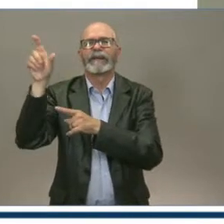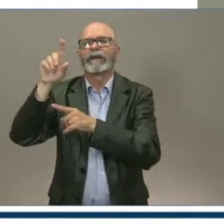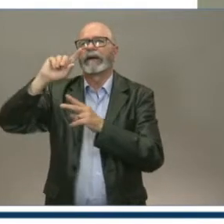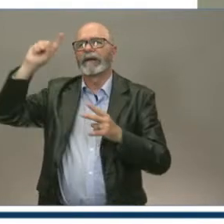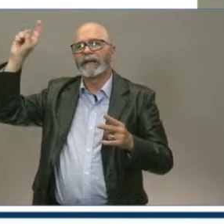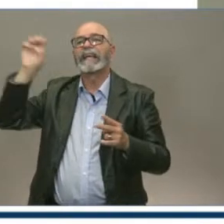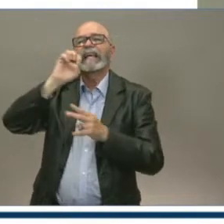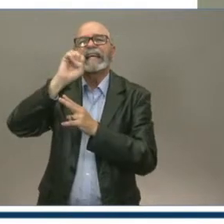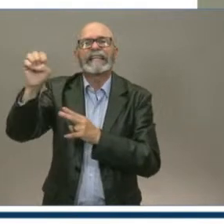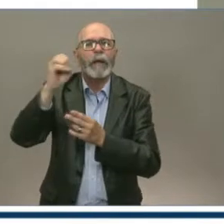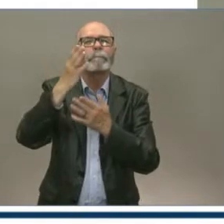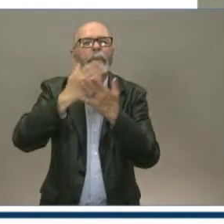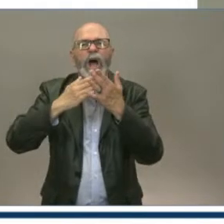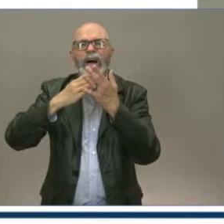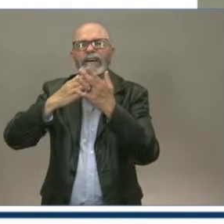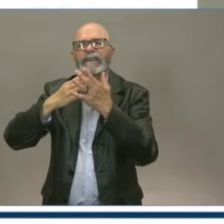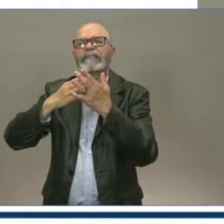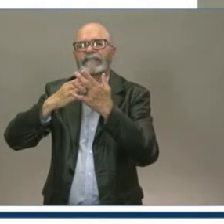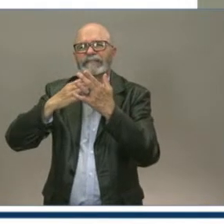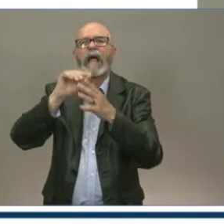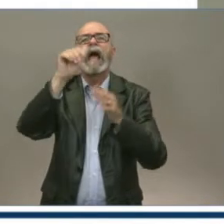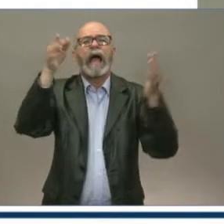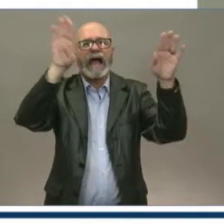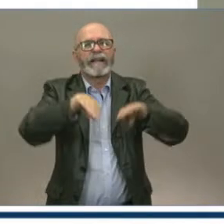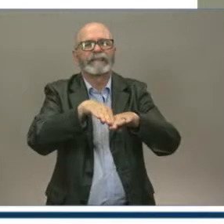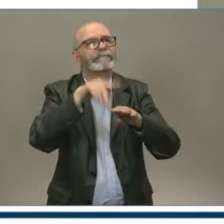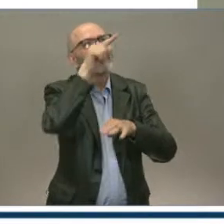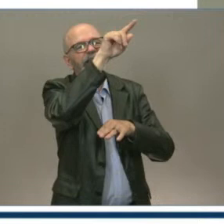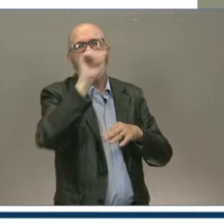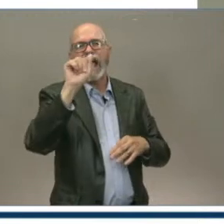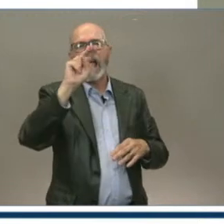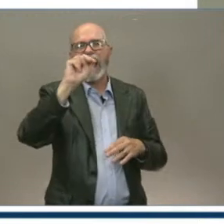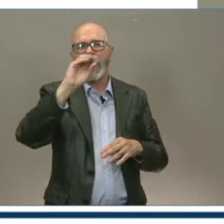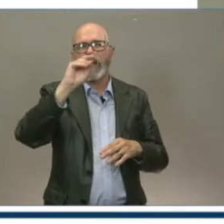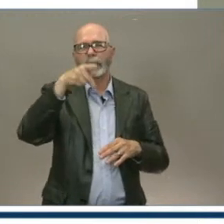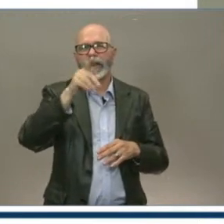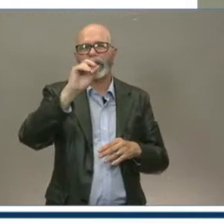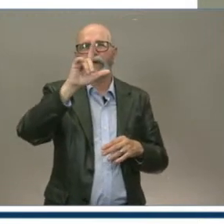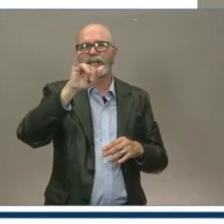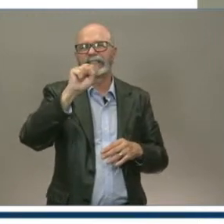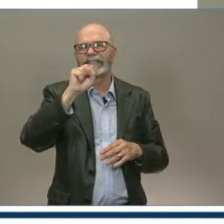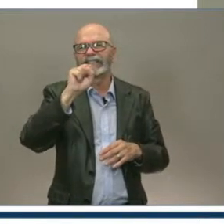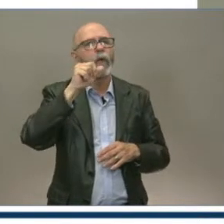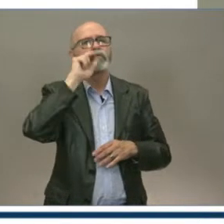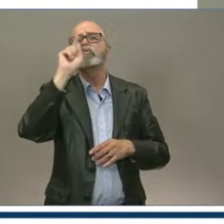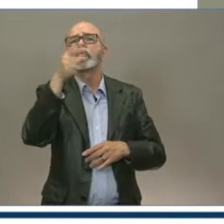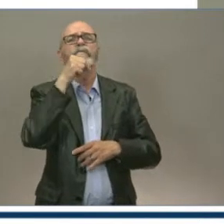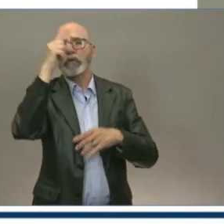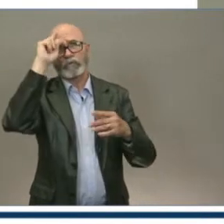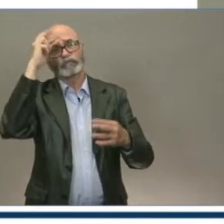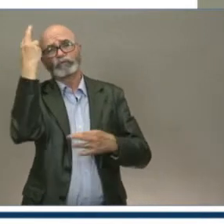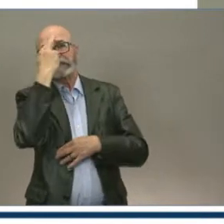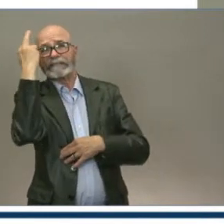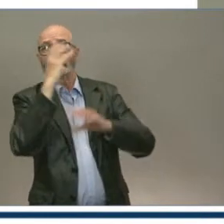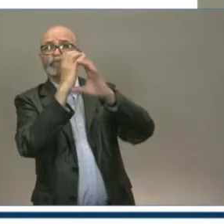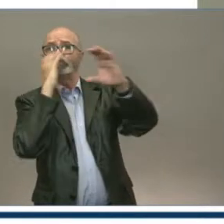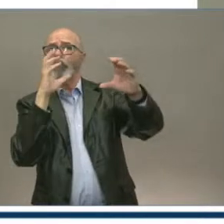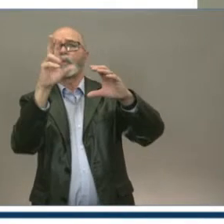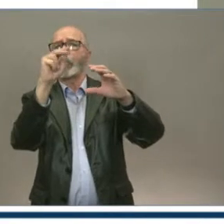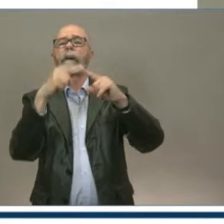Valley. We've used similar approaches, not always with a mobile unit, sometimes a standing unit, a community clinic